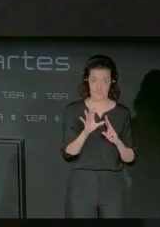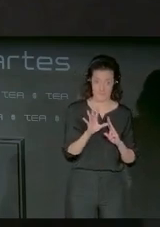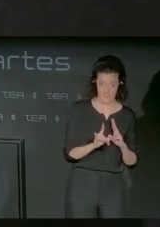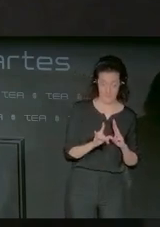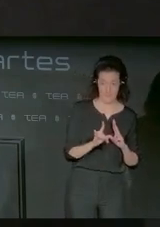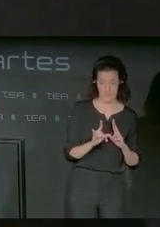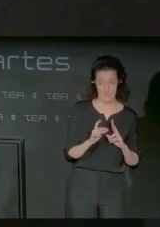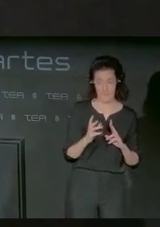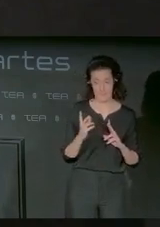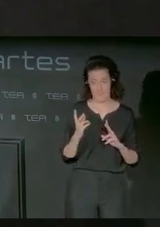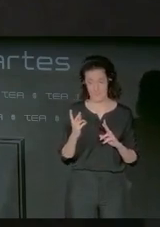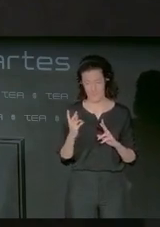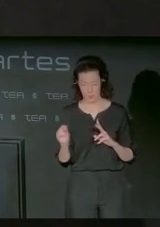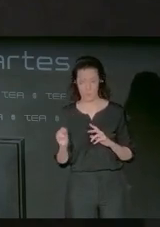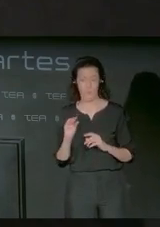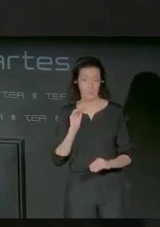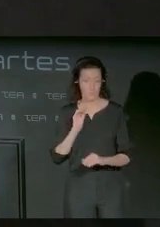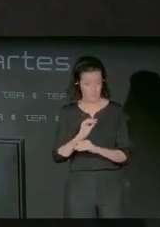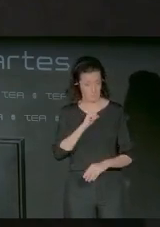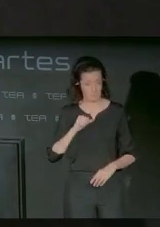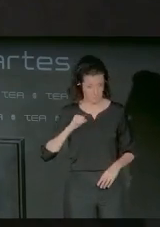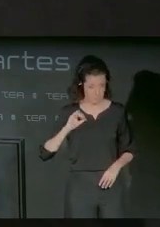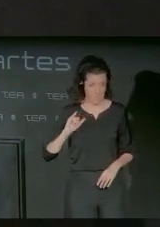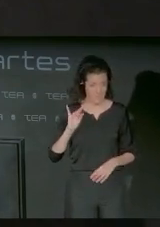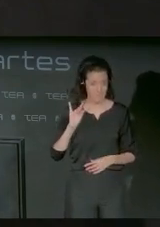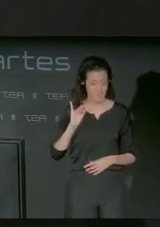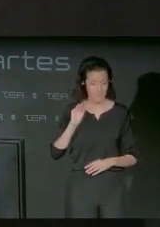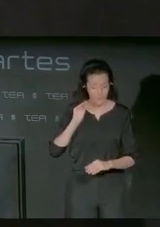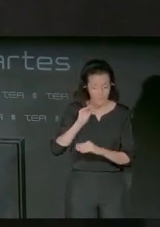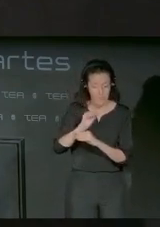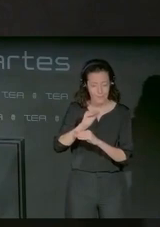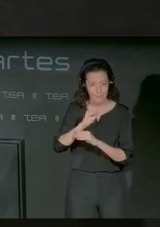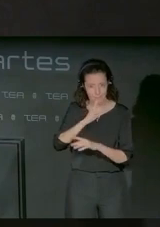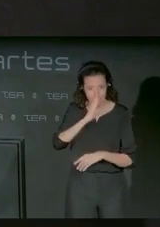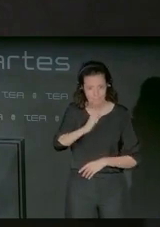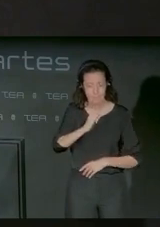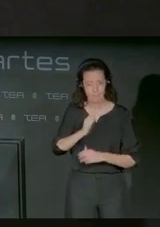video games. So we are talking about instruments that would sort of leverage